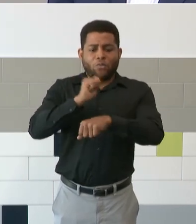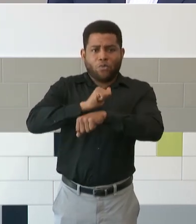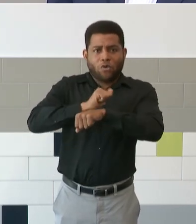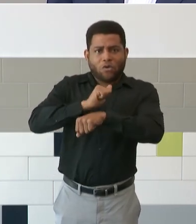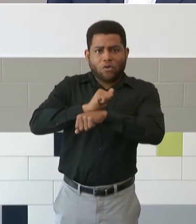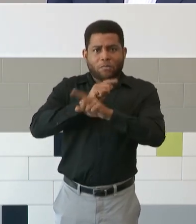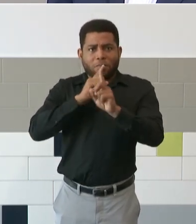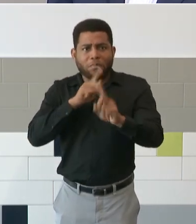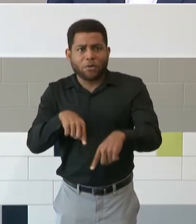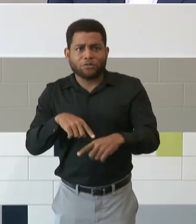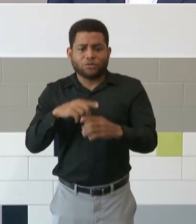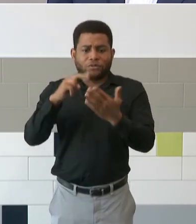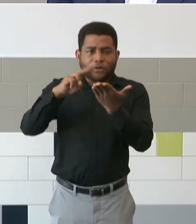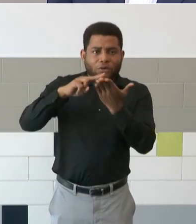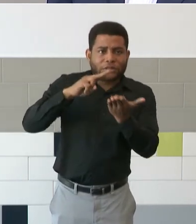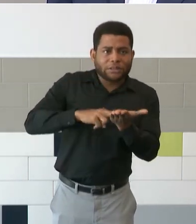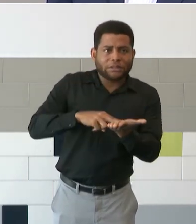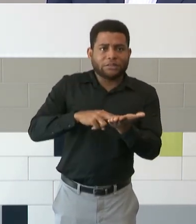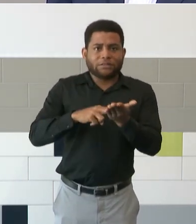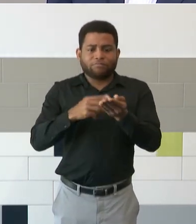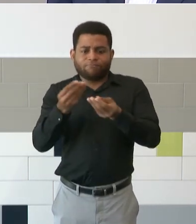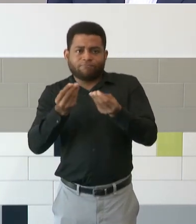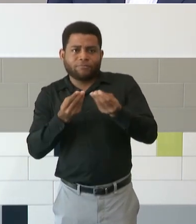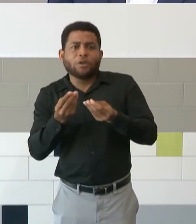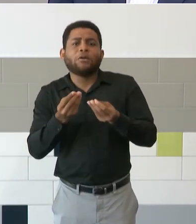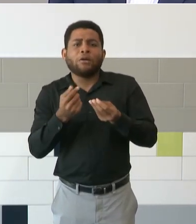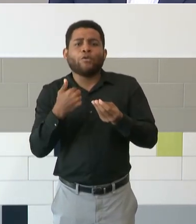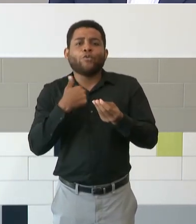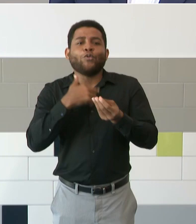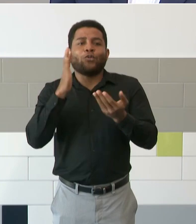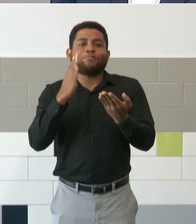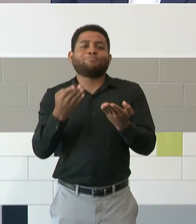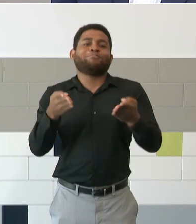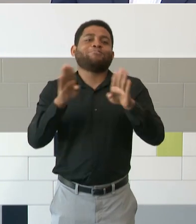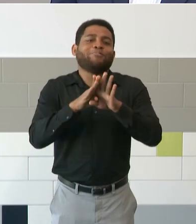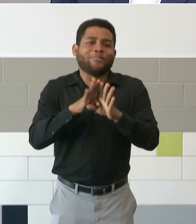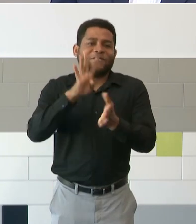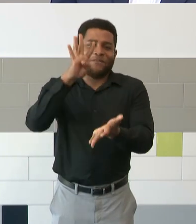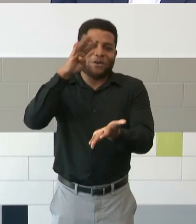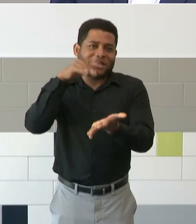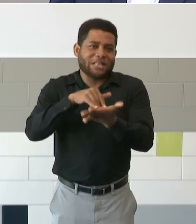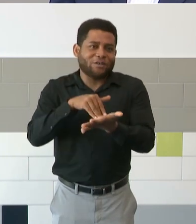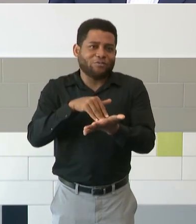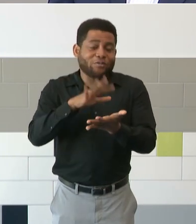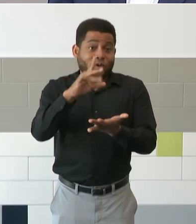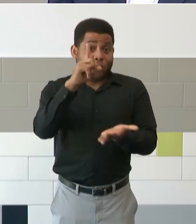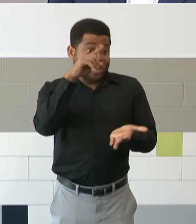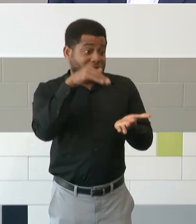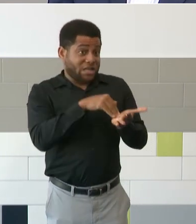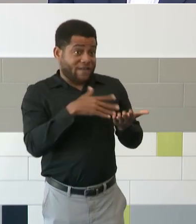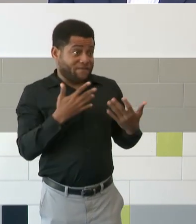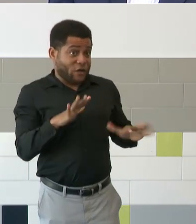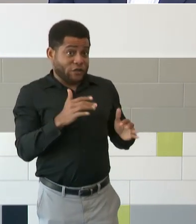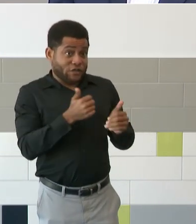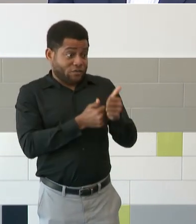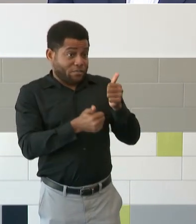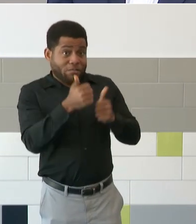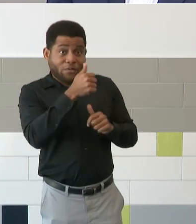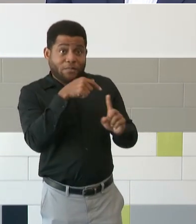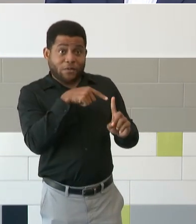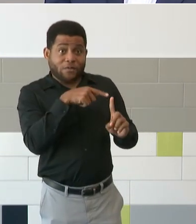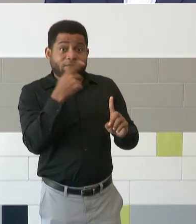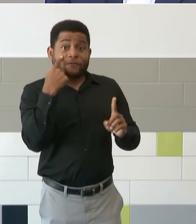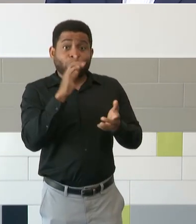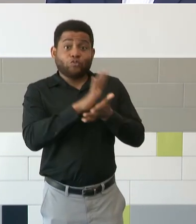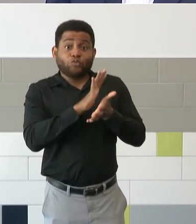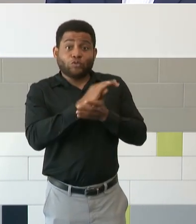close to 4,000. Of those 4,000, nearly 1,000 have been prioritized by DC Central staff and also principals at the school level. So we're really excited